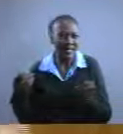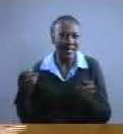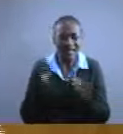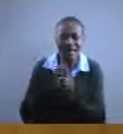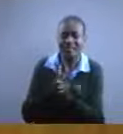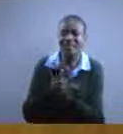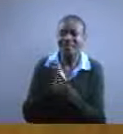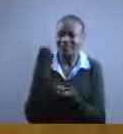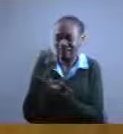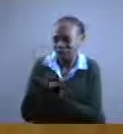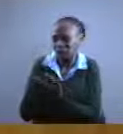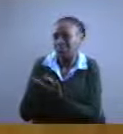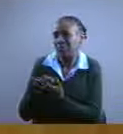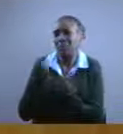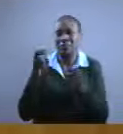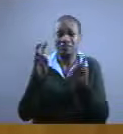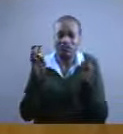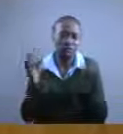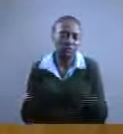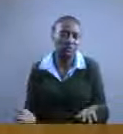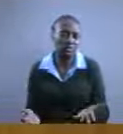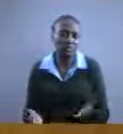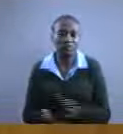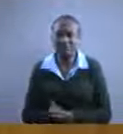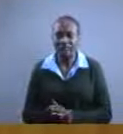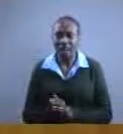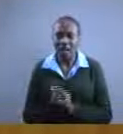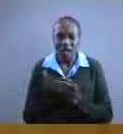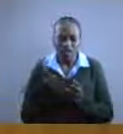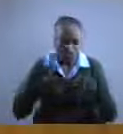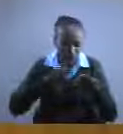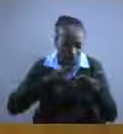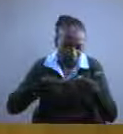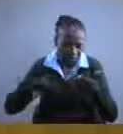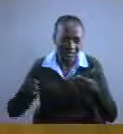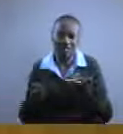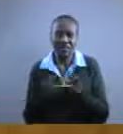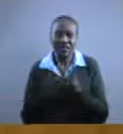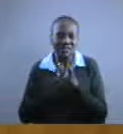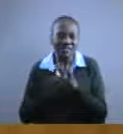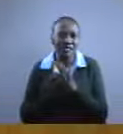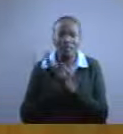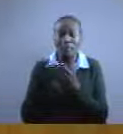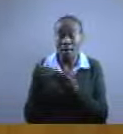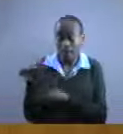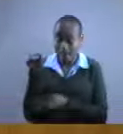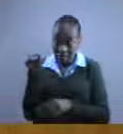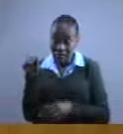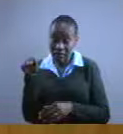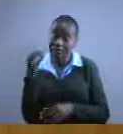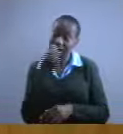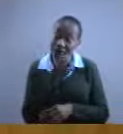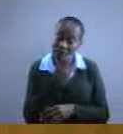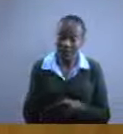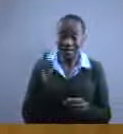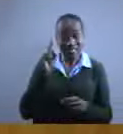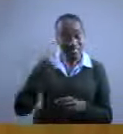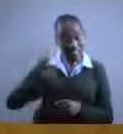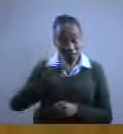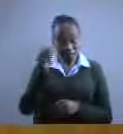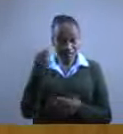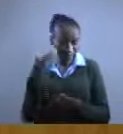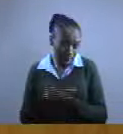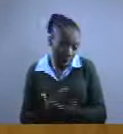for the nation. The index is echoed by findings of the study of the Development Bank, which warned that South Africa could